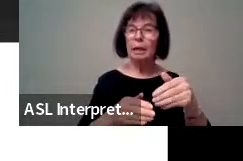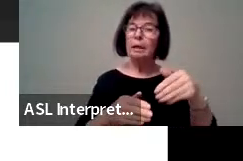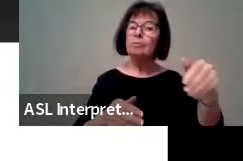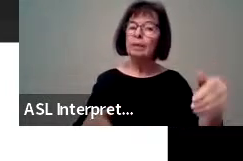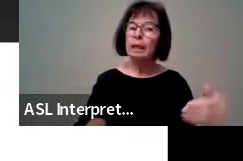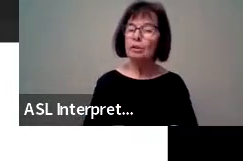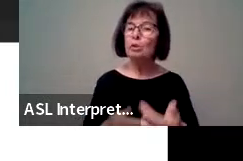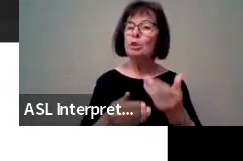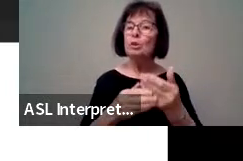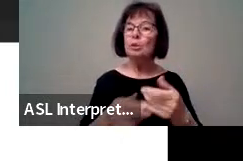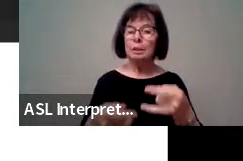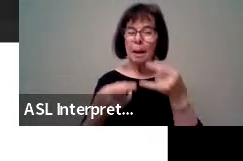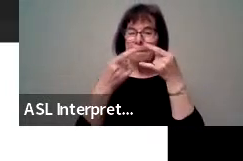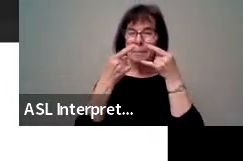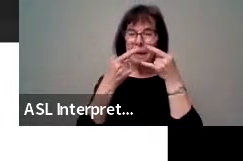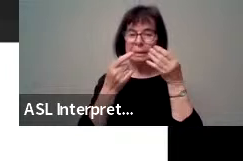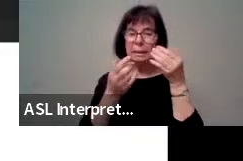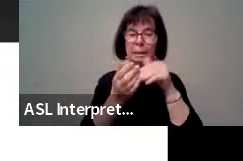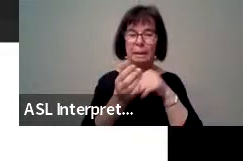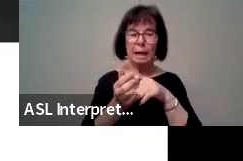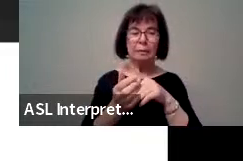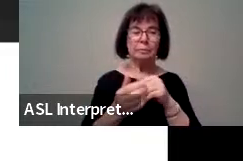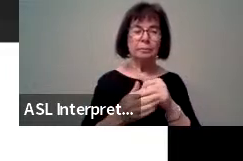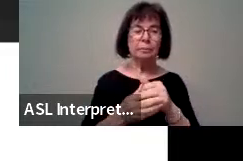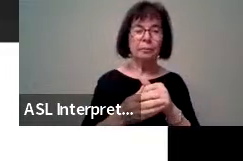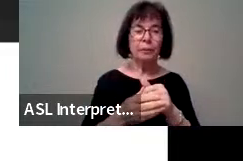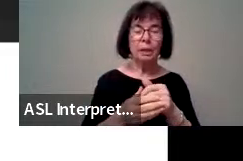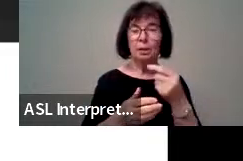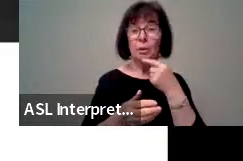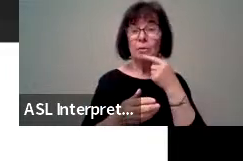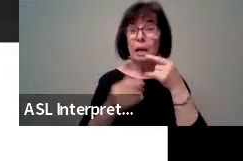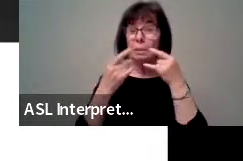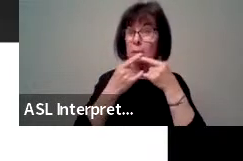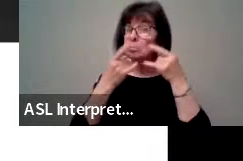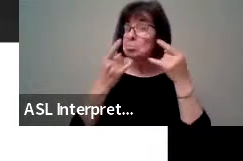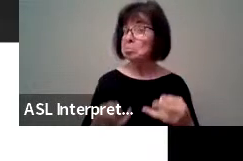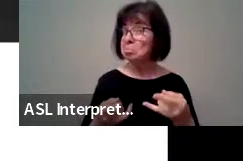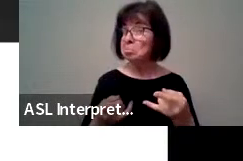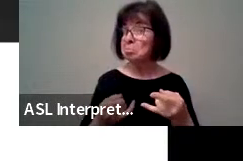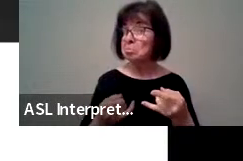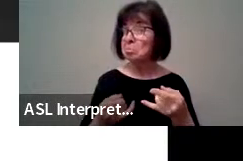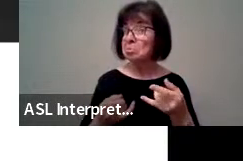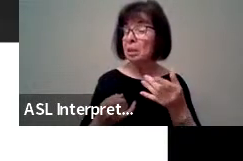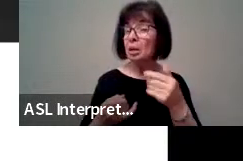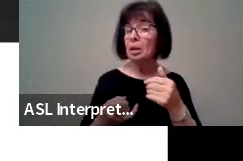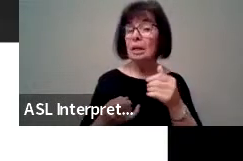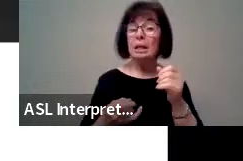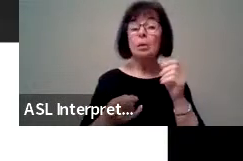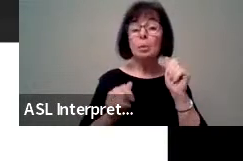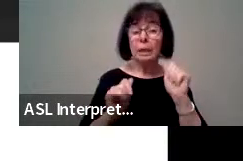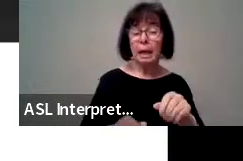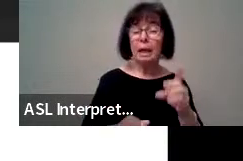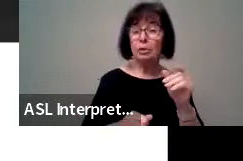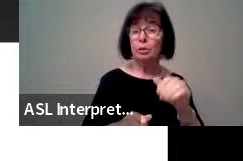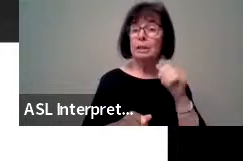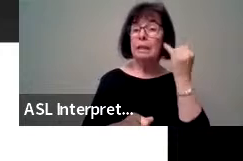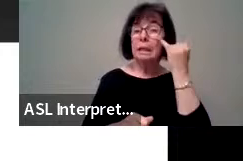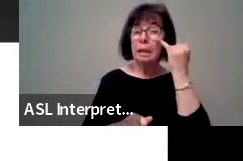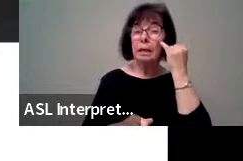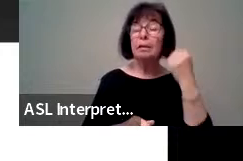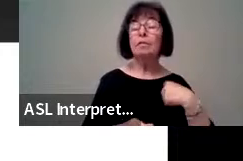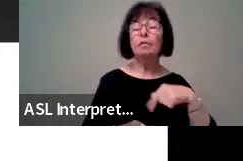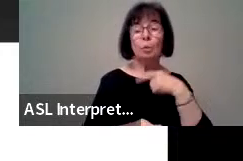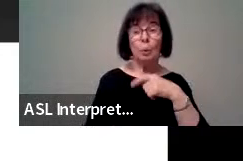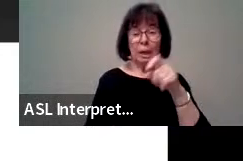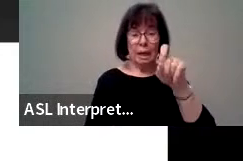we have said since the rollback of masks that this is something that we would do if we needed to. Some of you may have seen